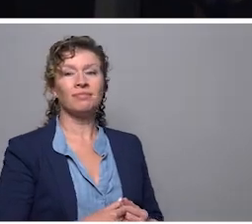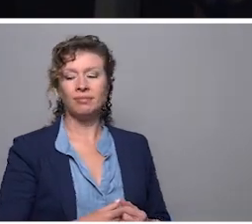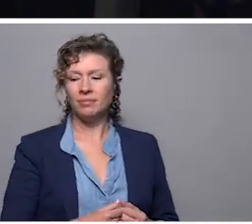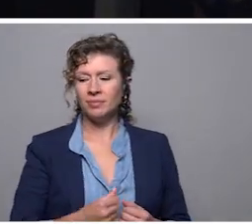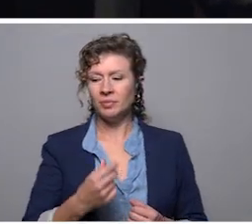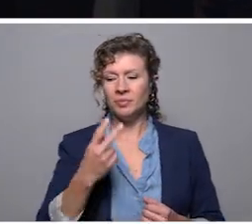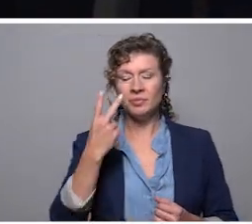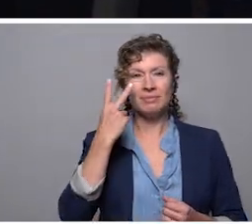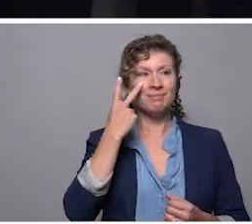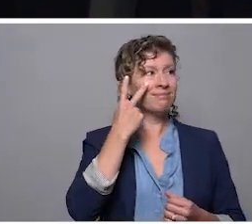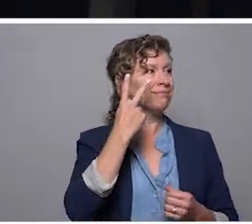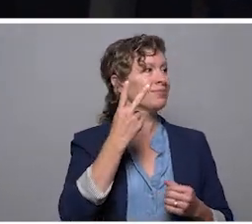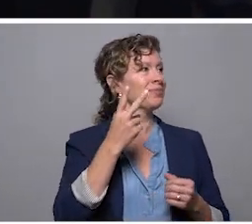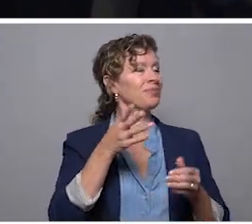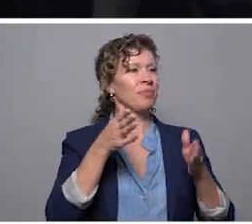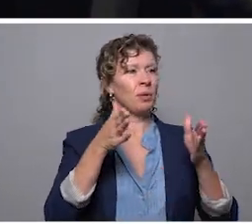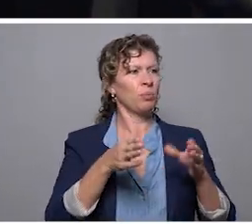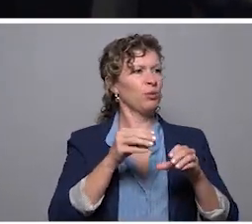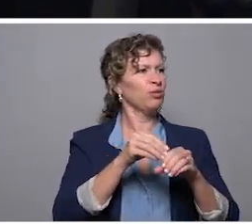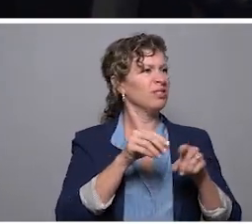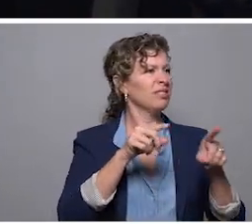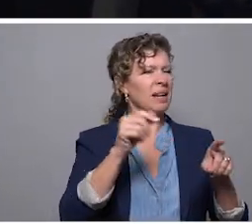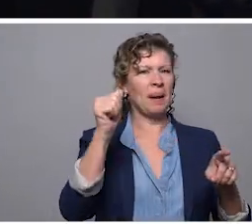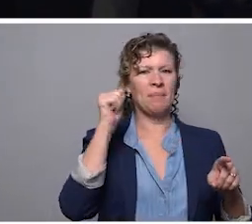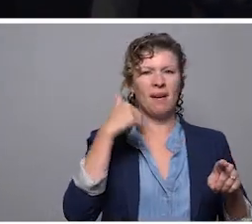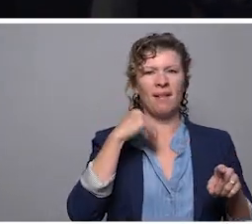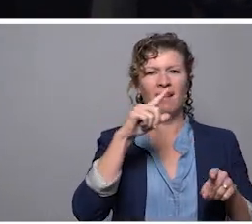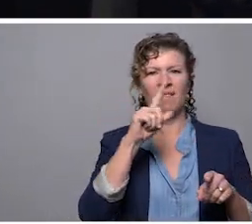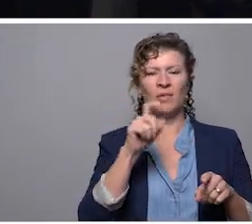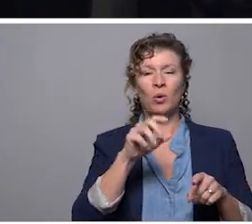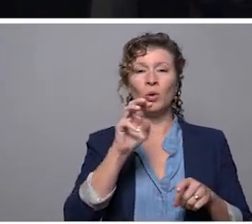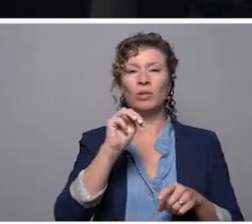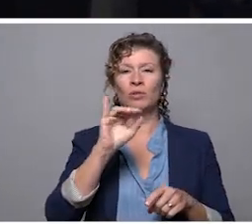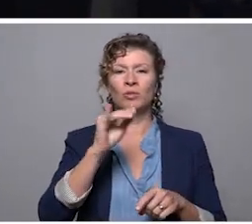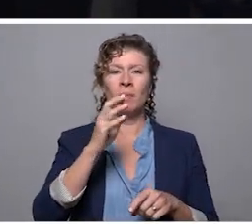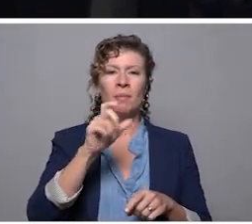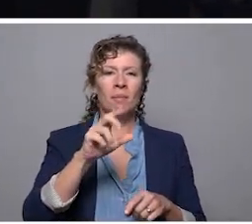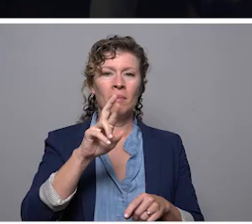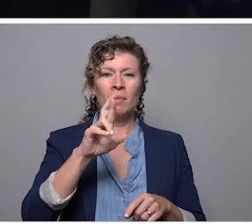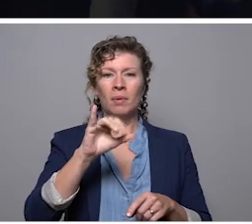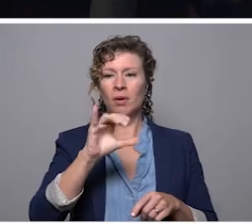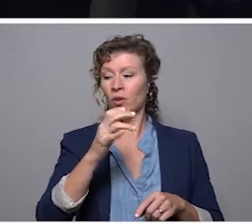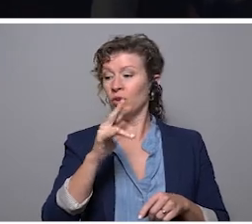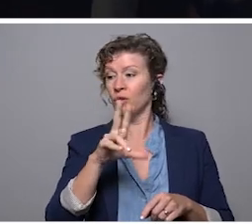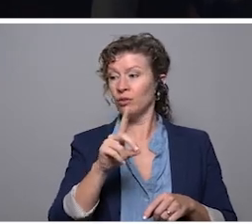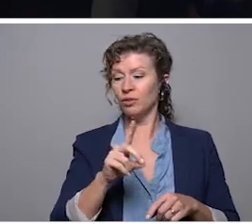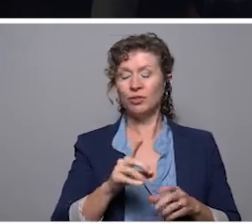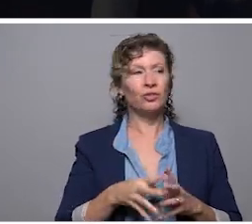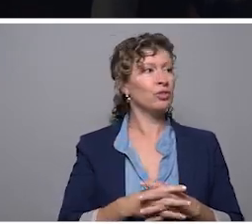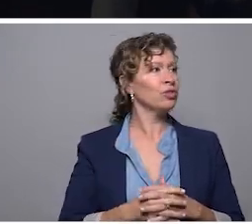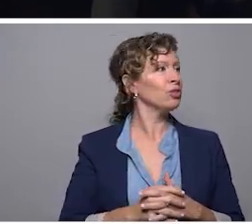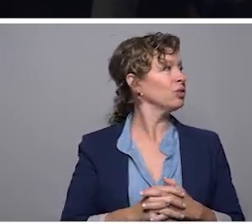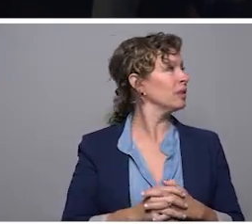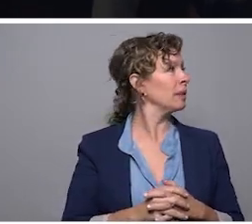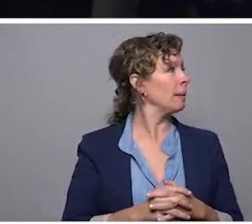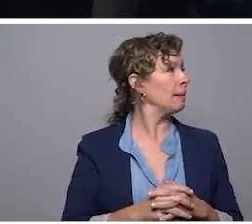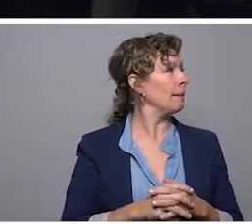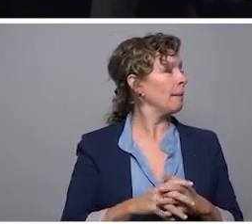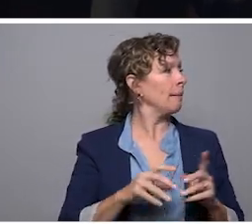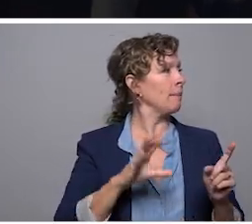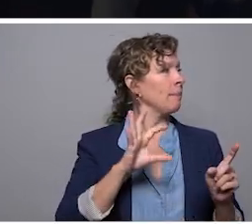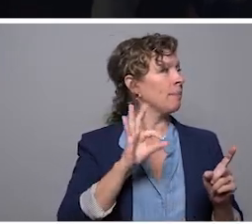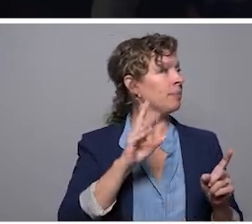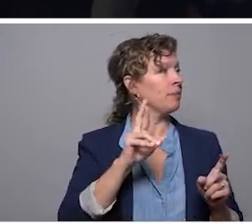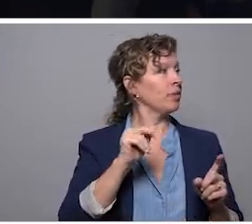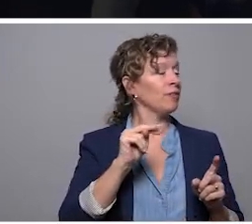Michael Richard Michael Richard por favor no no tenemos 12 Roberto si si pregunta la pregunta si lo